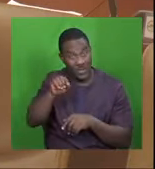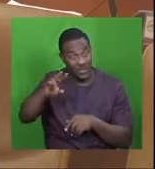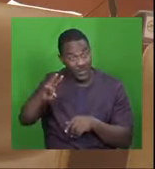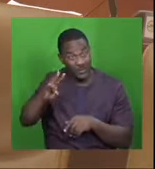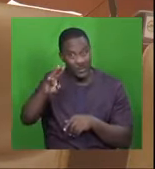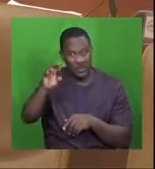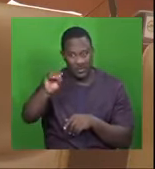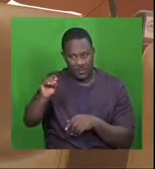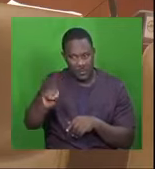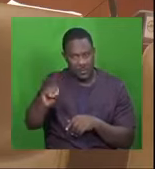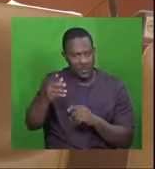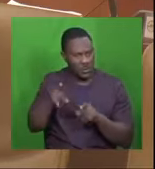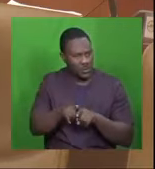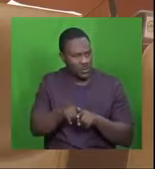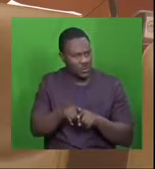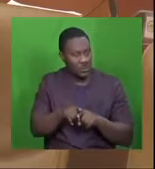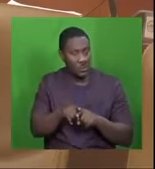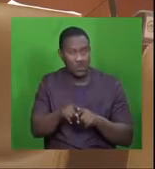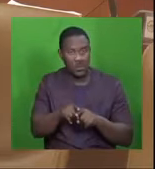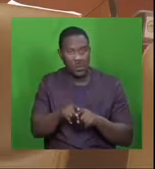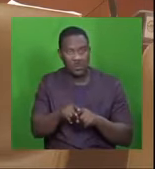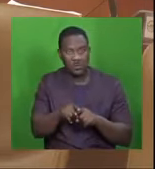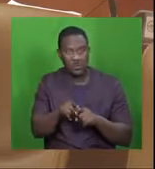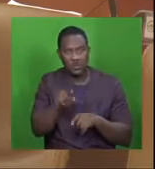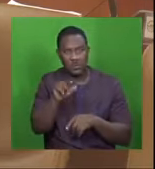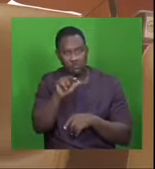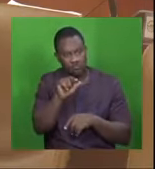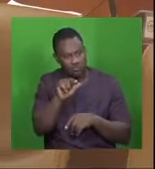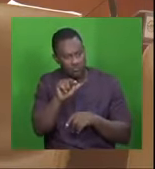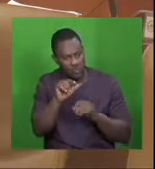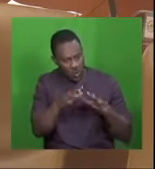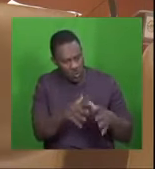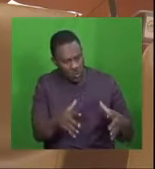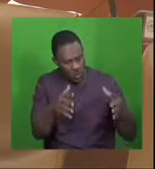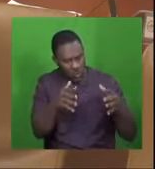hoping that our gross international reserves will cover not less than